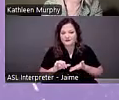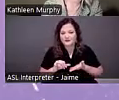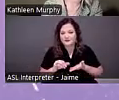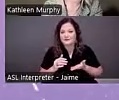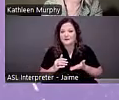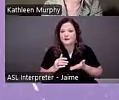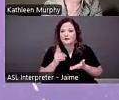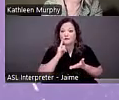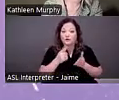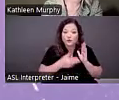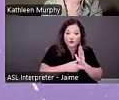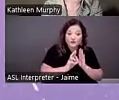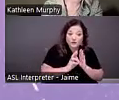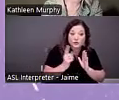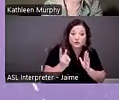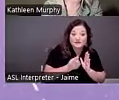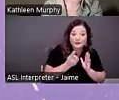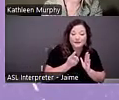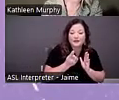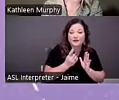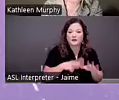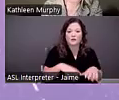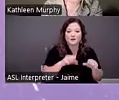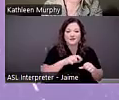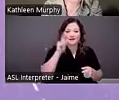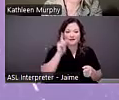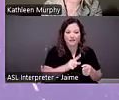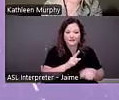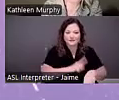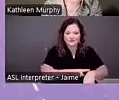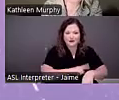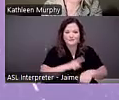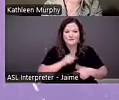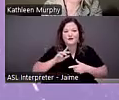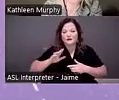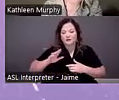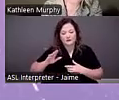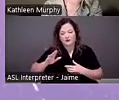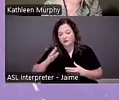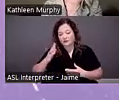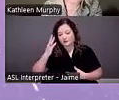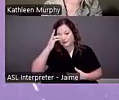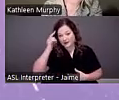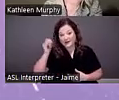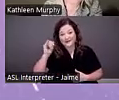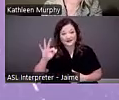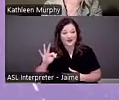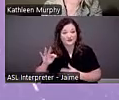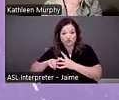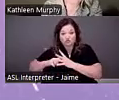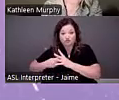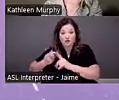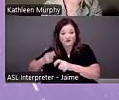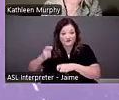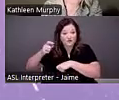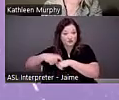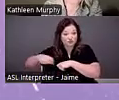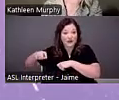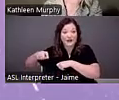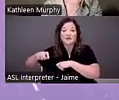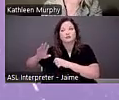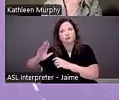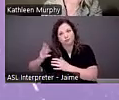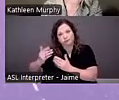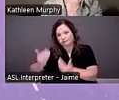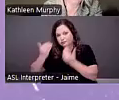to review something would take a lot less time than having to translate something from scratch. So we really like that Beyond